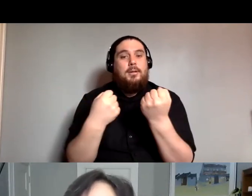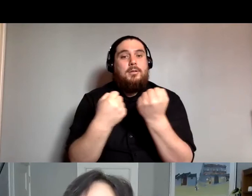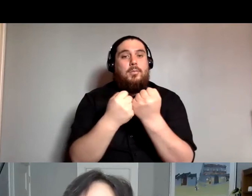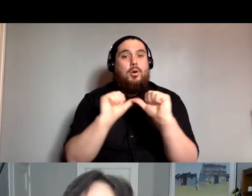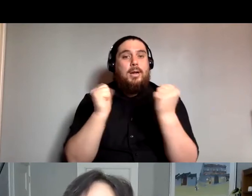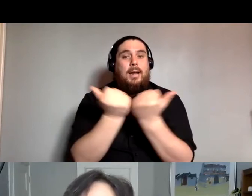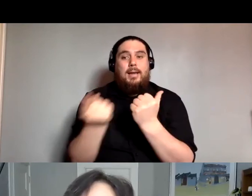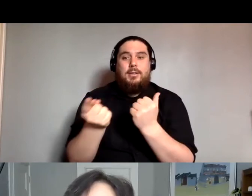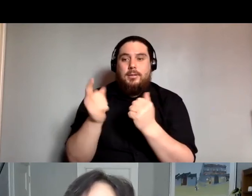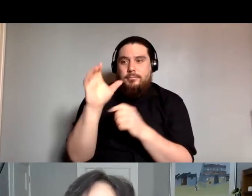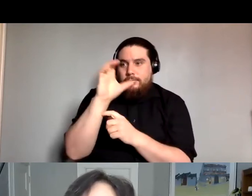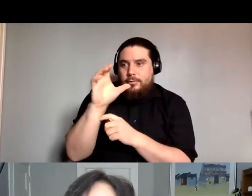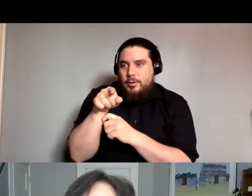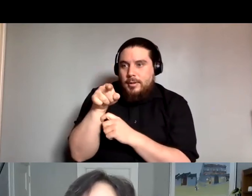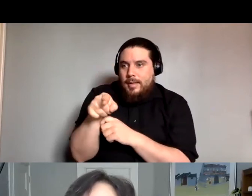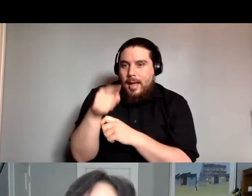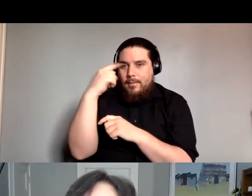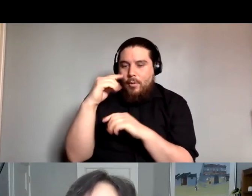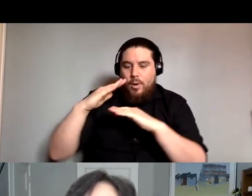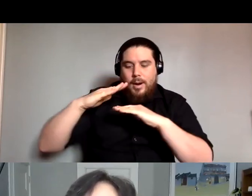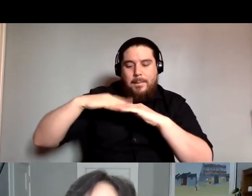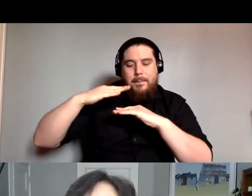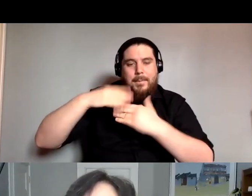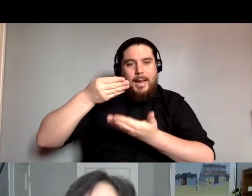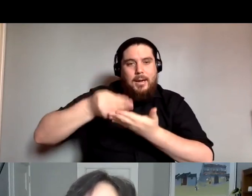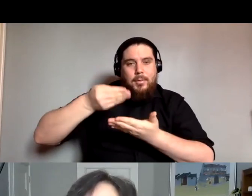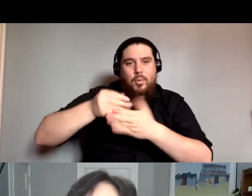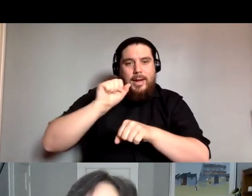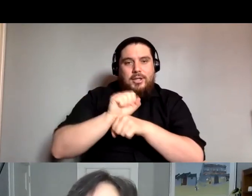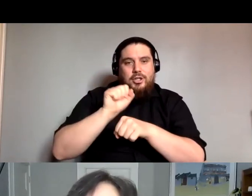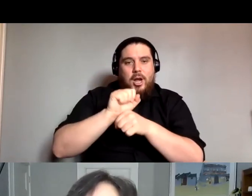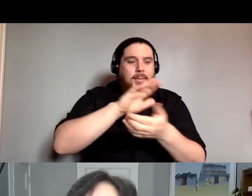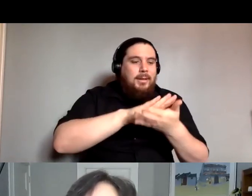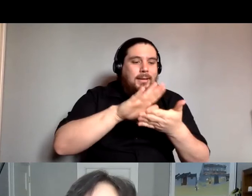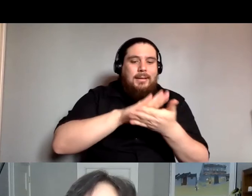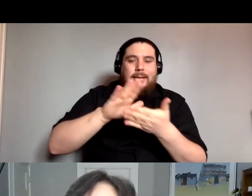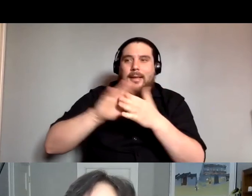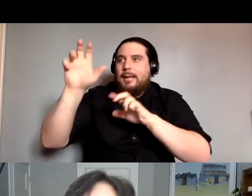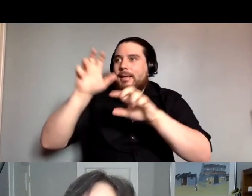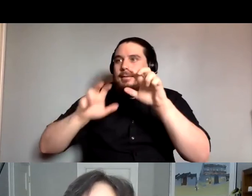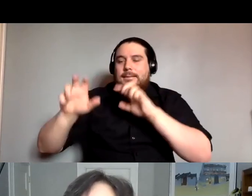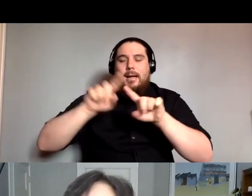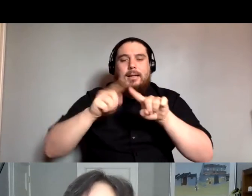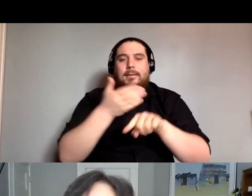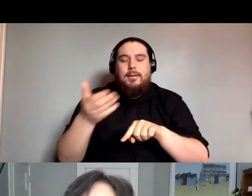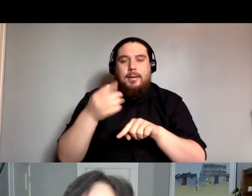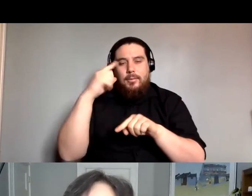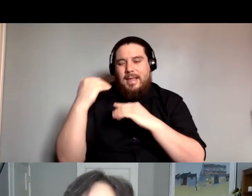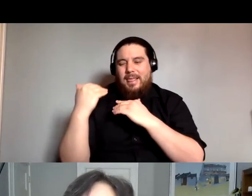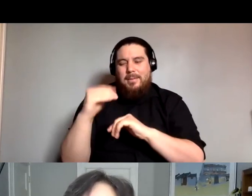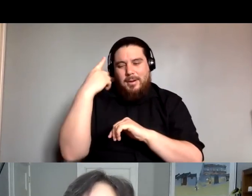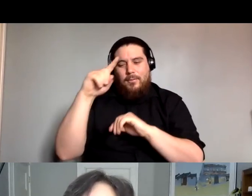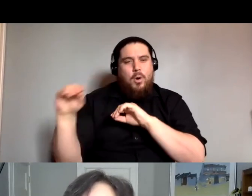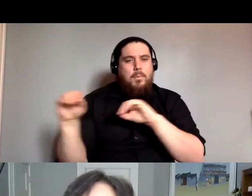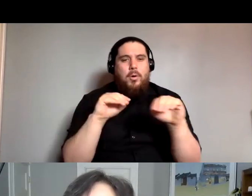this talent pool for minimum wage jobs, janitorial, stocking, cleaning, with limited upward mobility. Is there an appetite